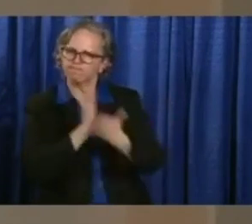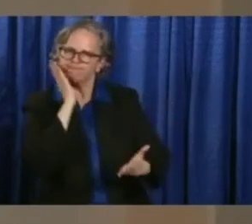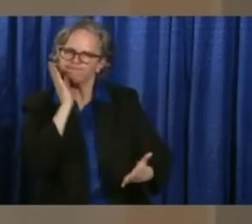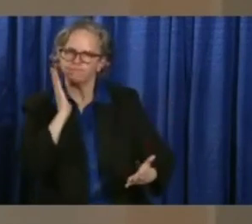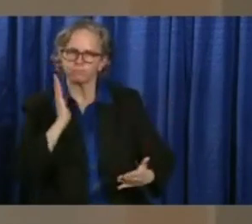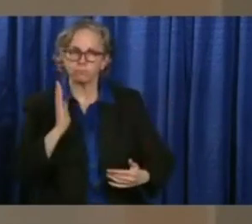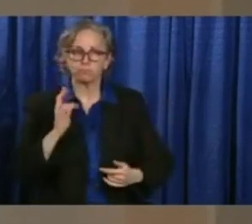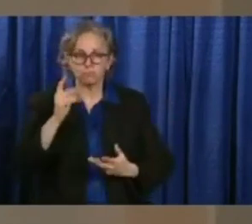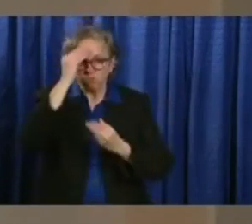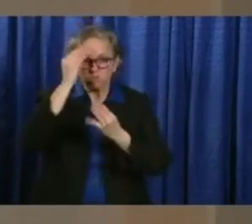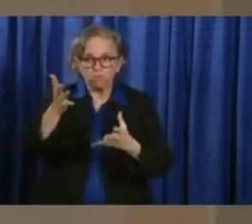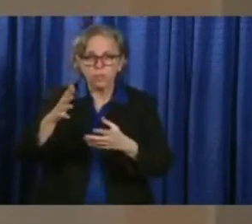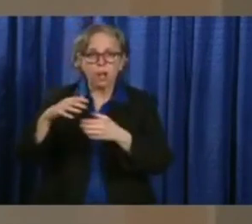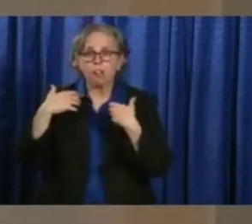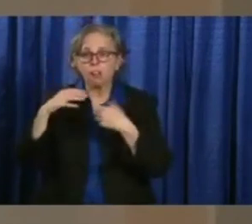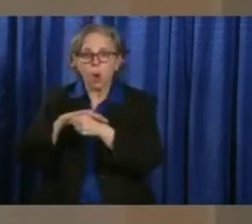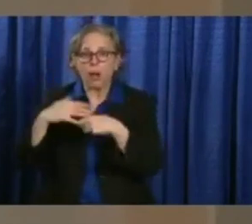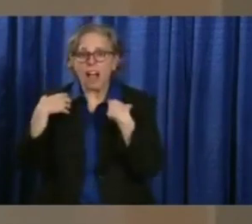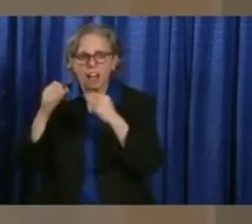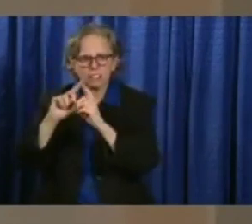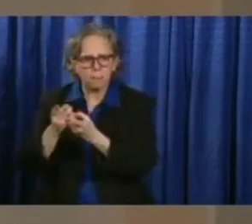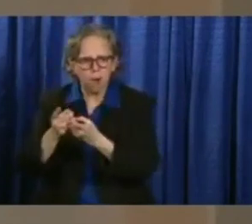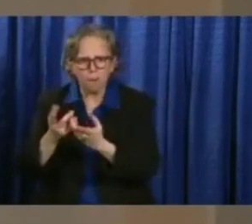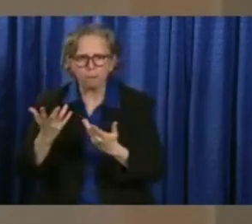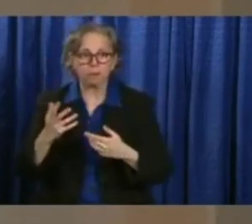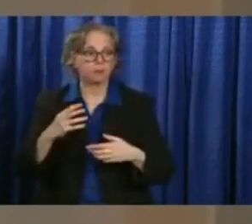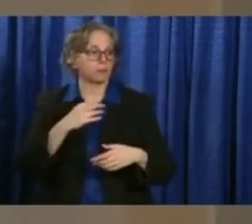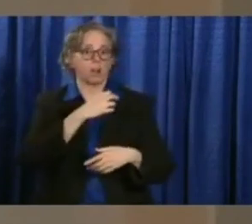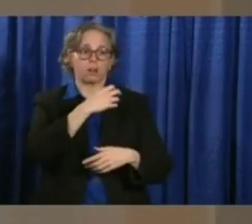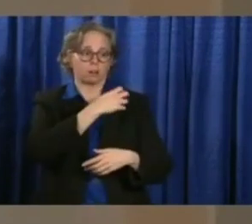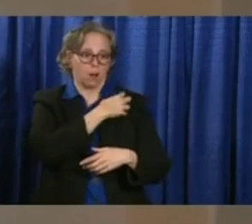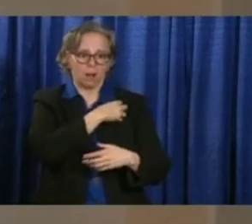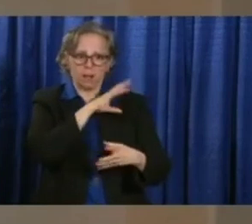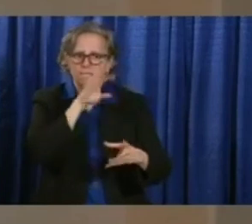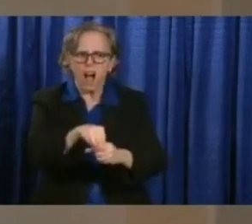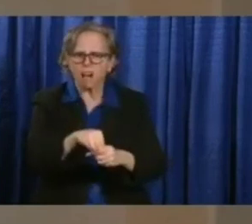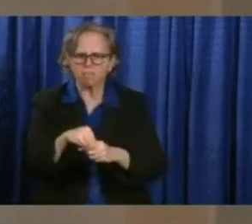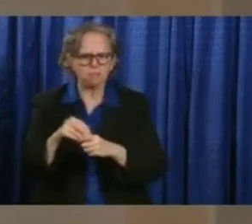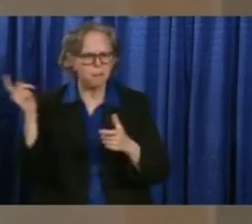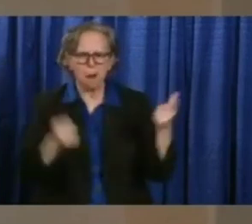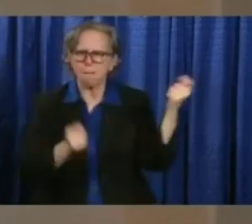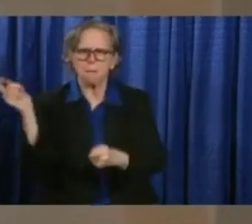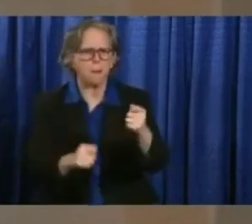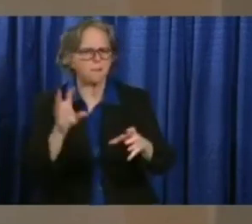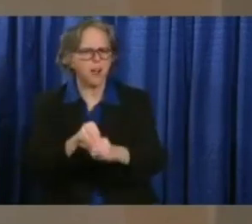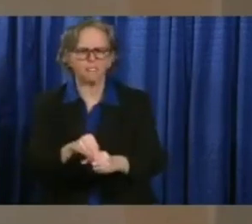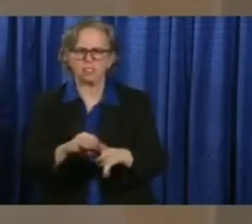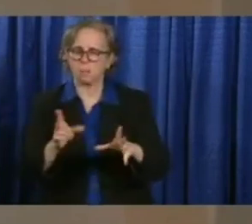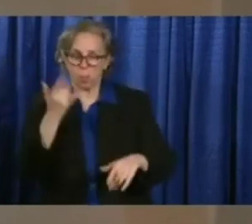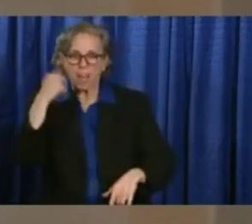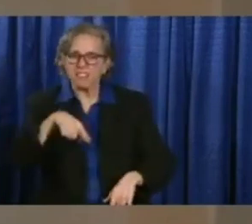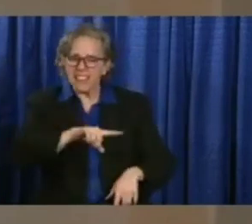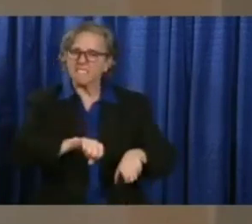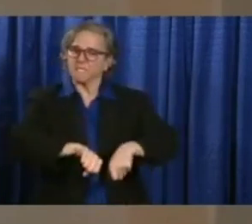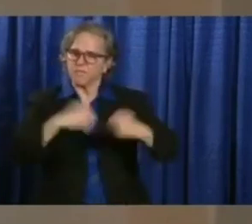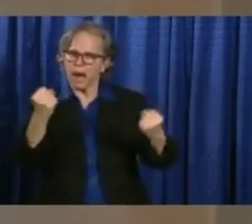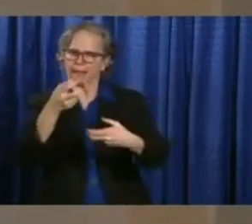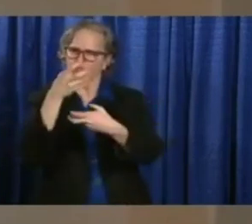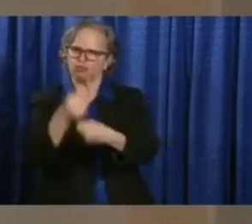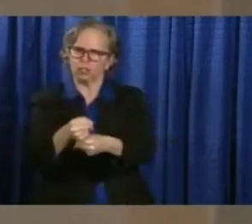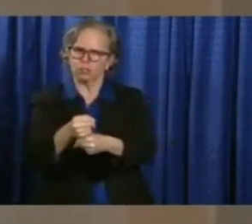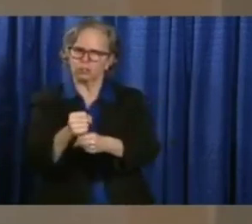local officials know so that they can intervene as well. This is just violating this trust during time like this is an especially cruel